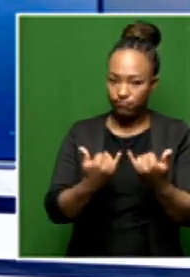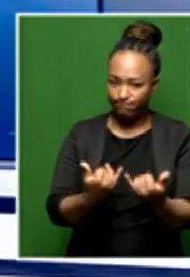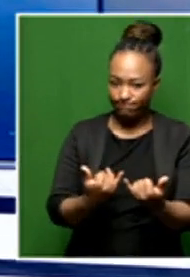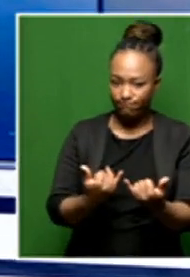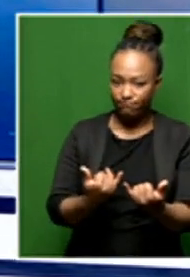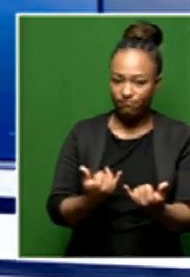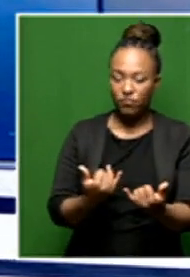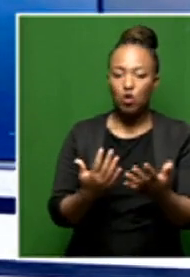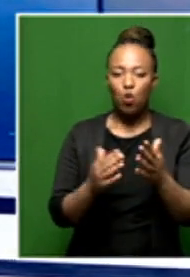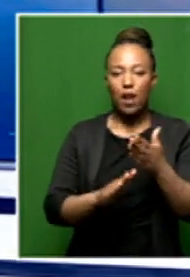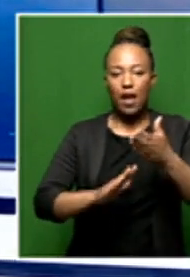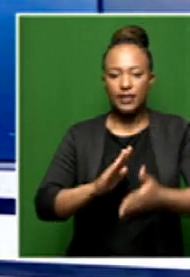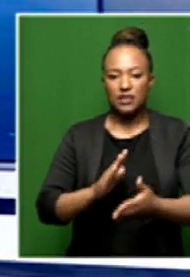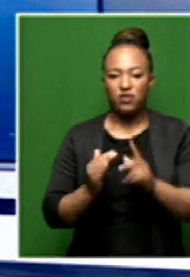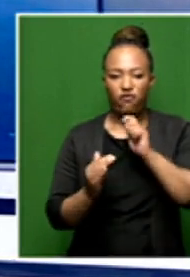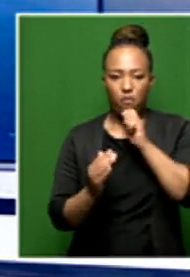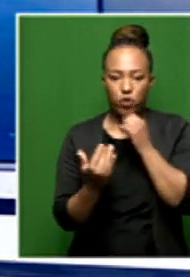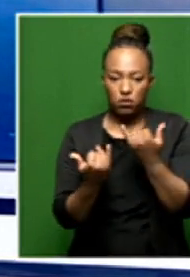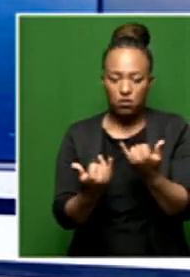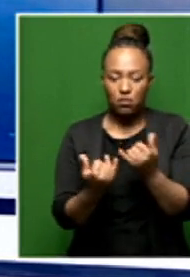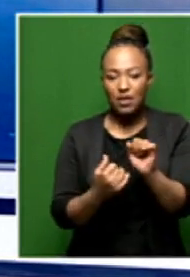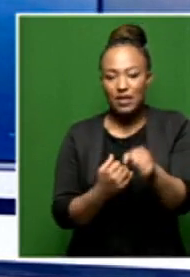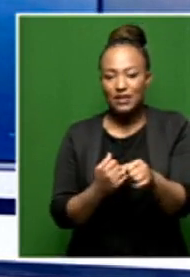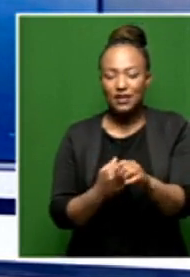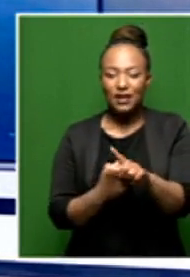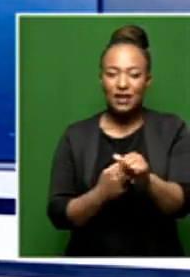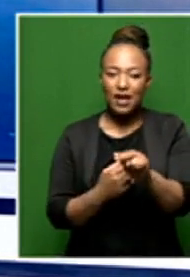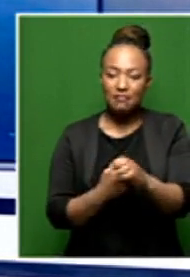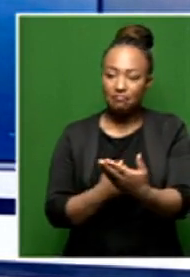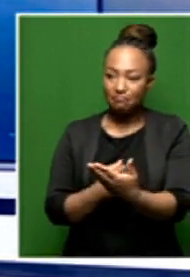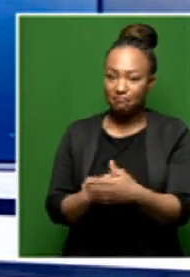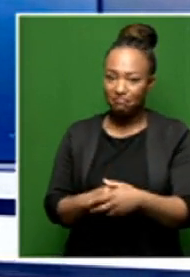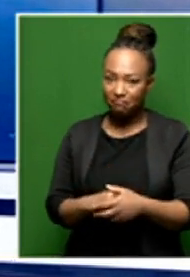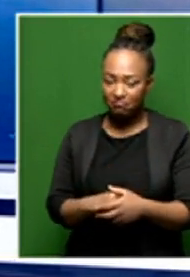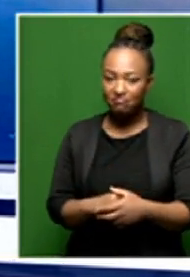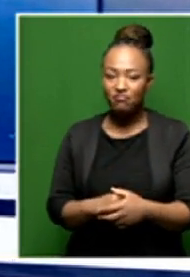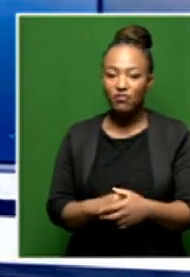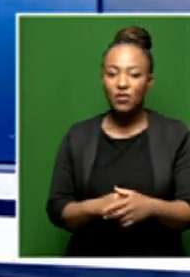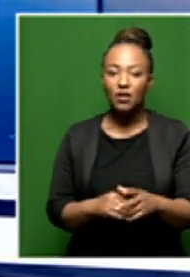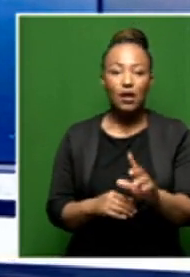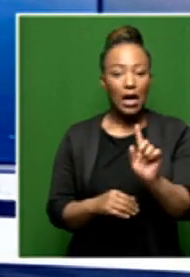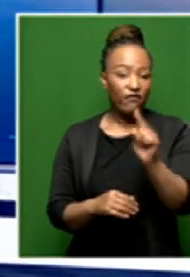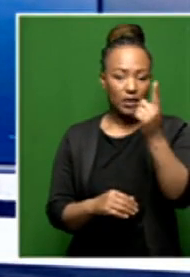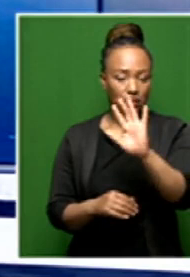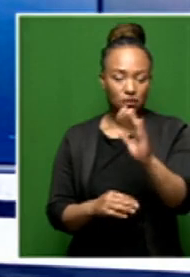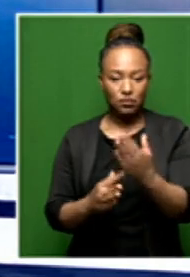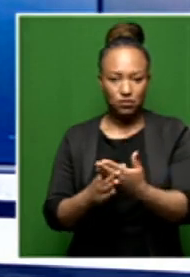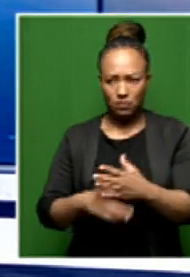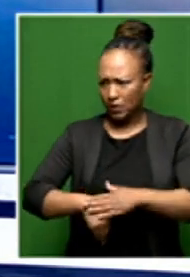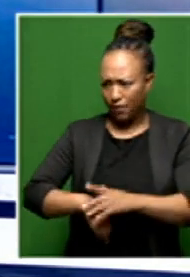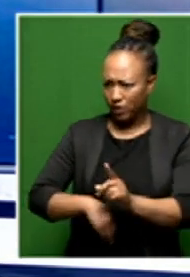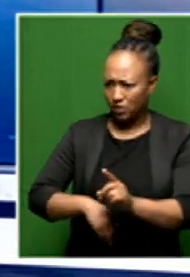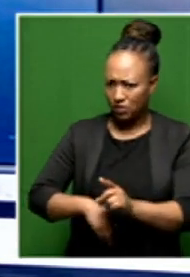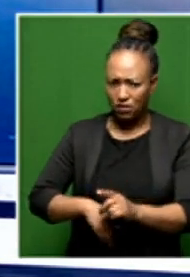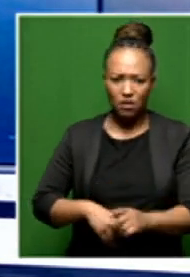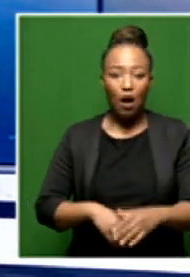to park it for this morning. And of course, Leanne, we're going to take a break first. Oh, what's the time?